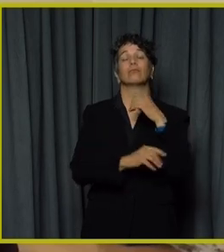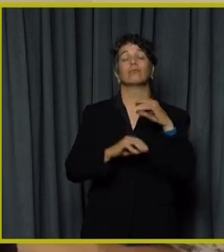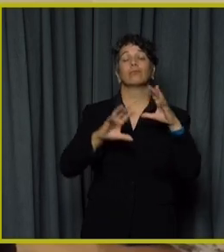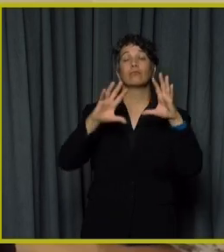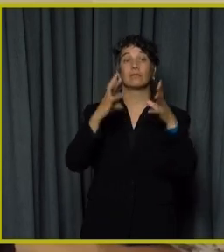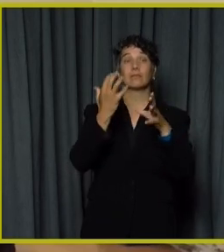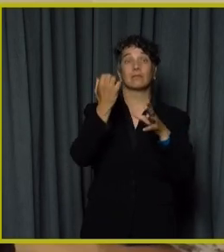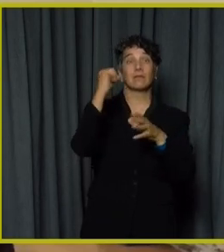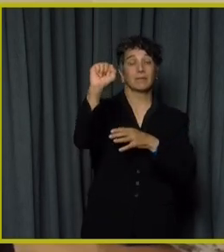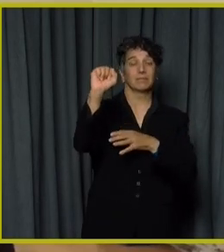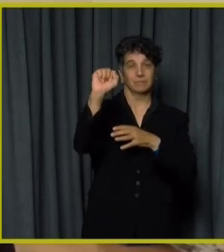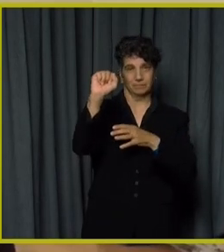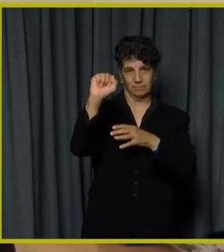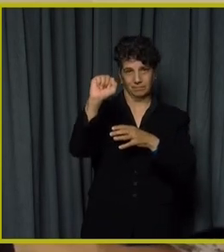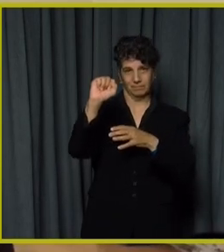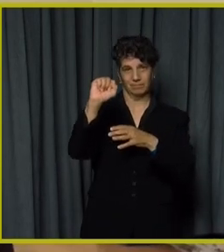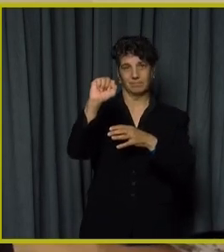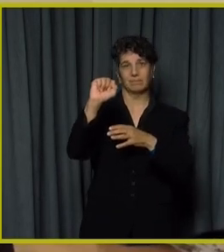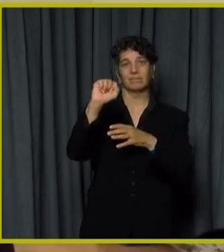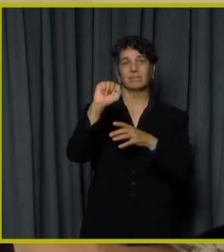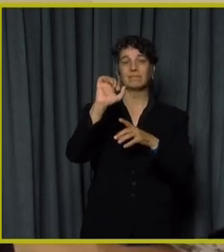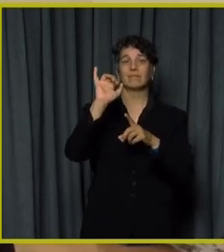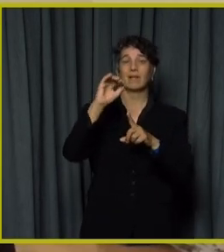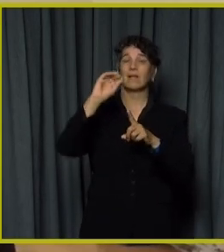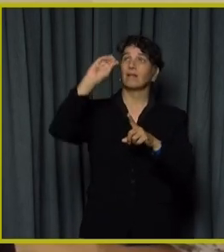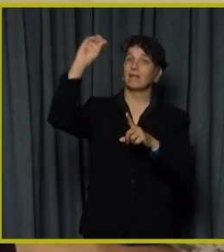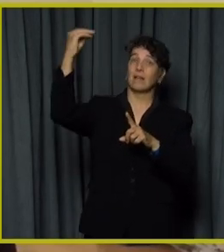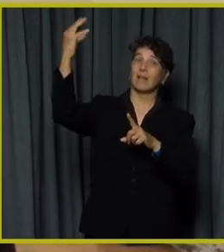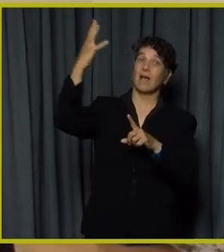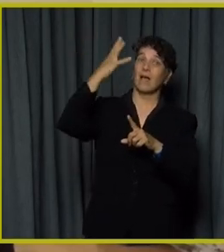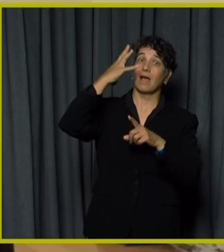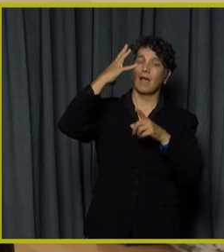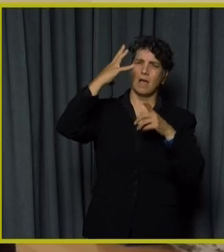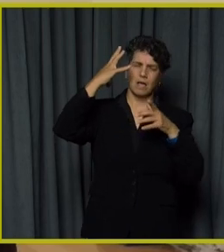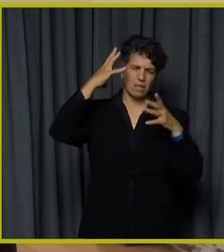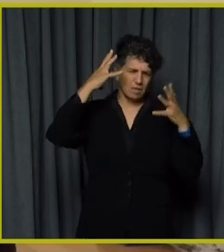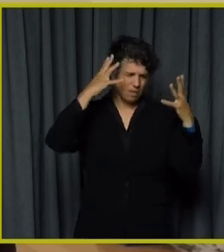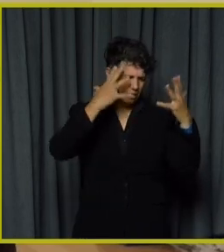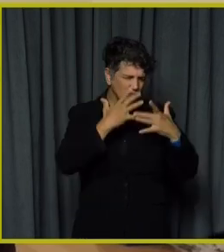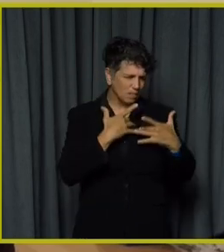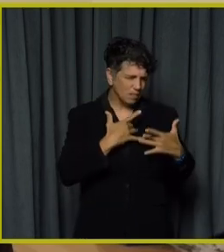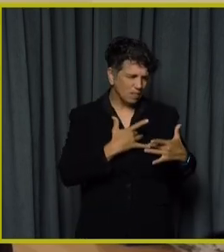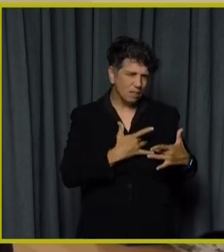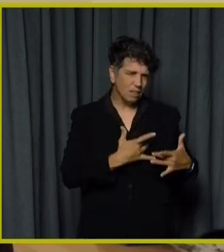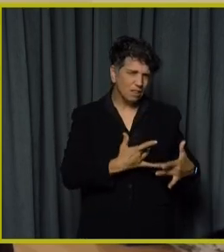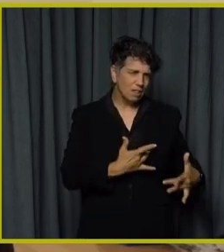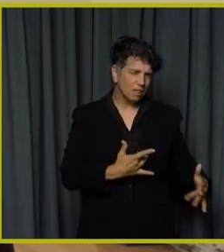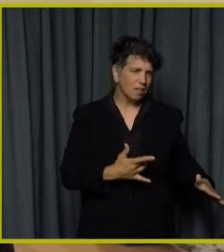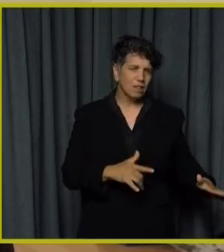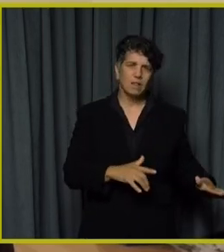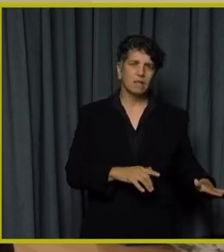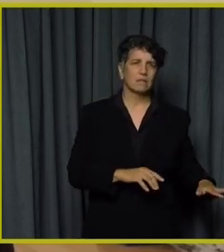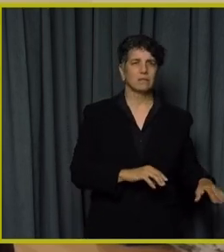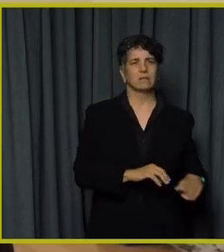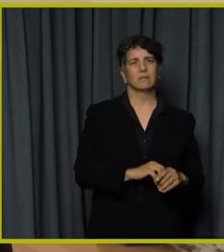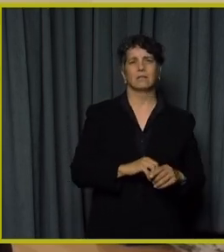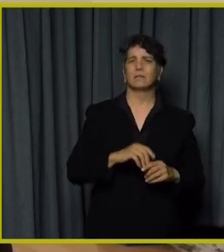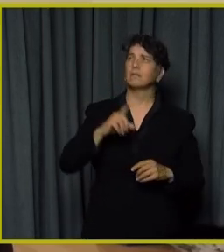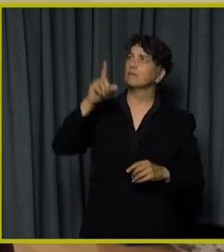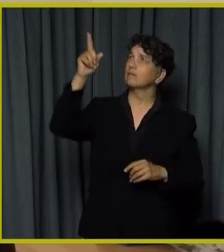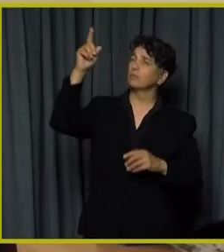in a moment of darkness. It exemplifies the love in a moment of